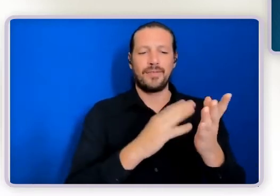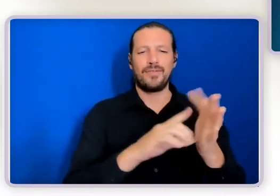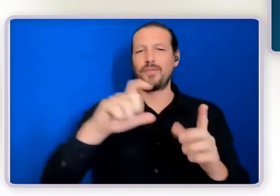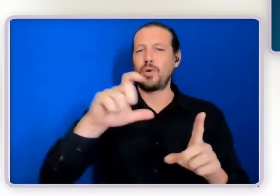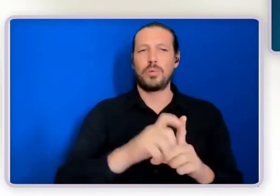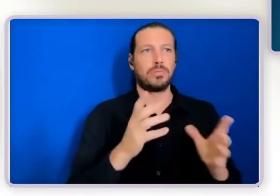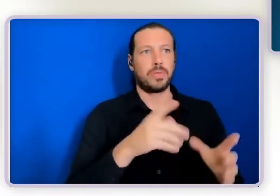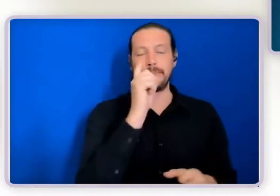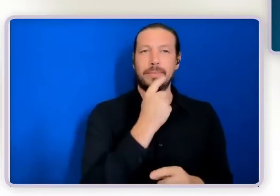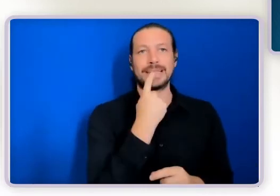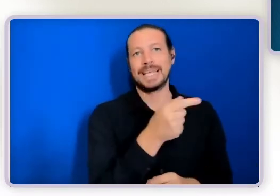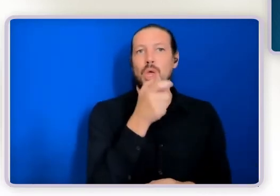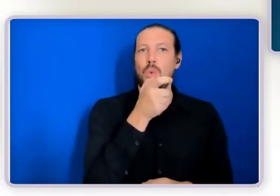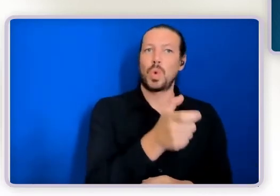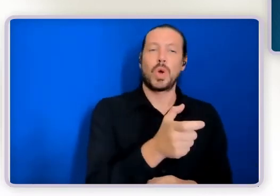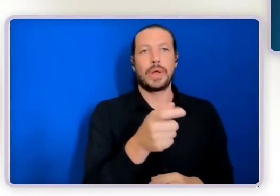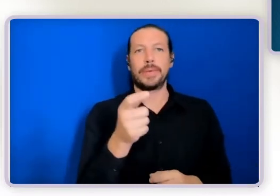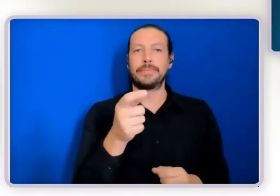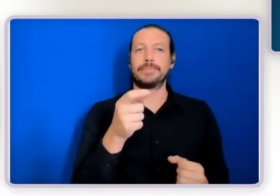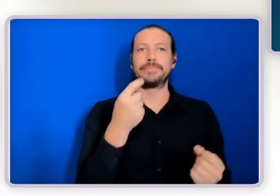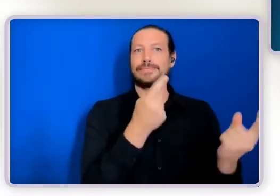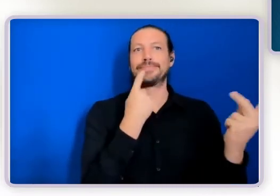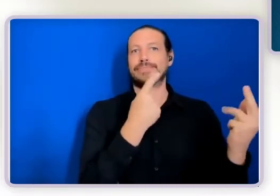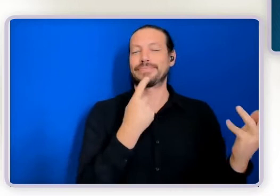constantly. And really what it's meant to mean